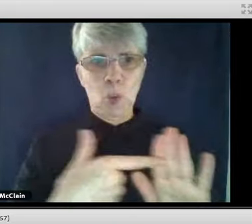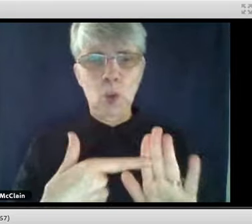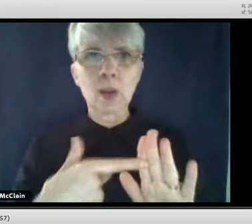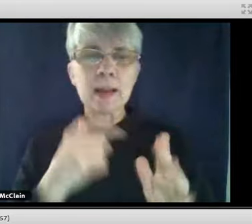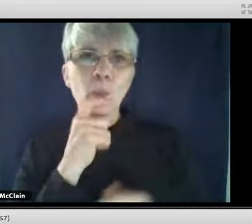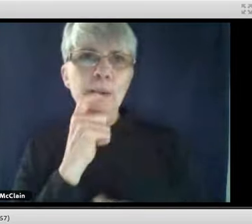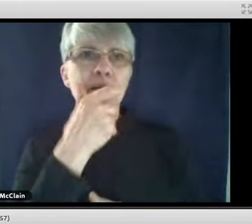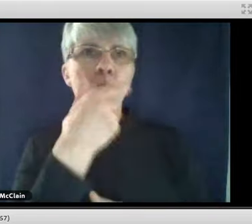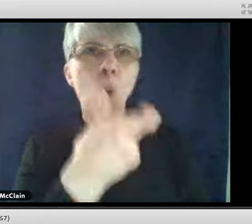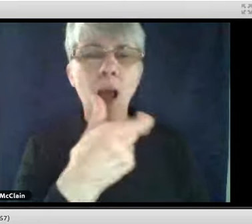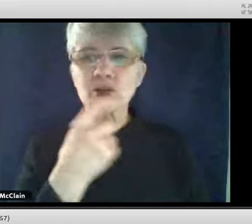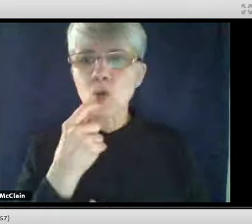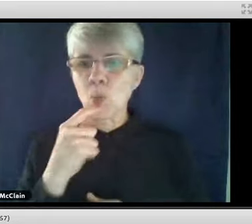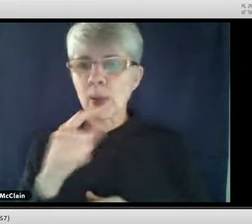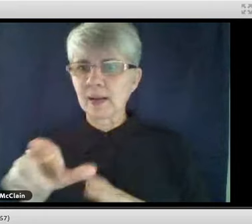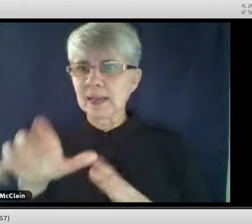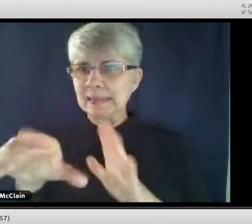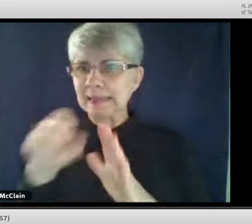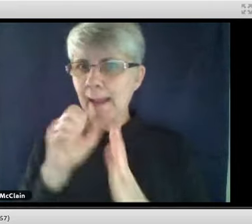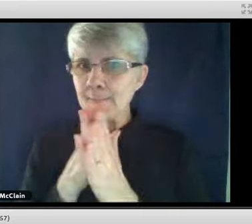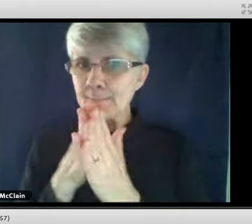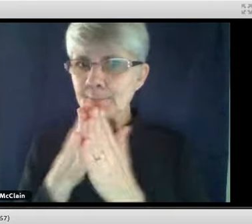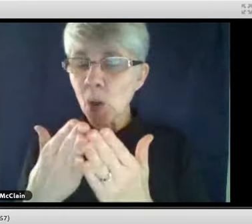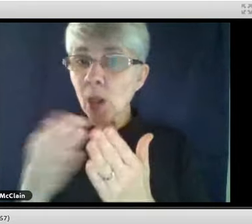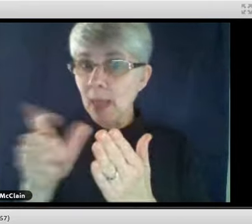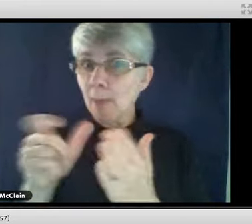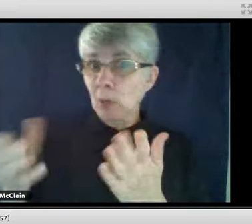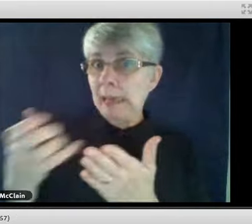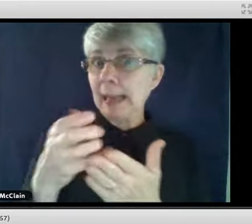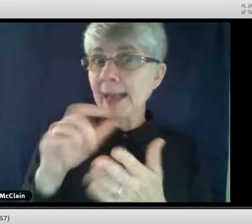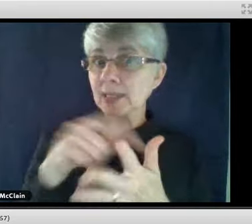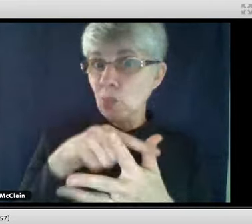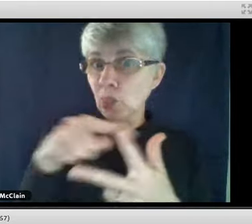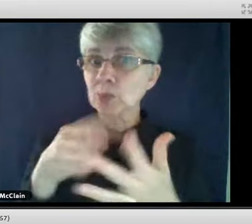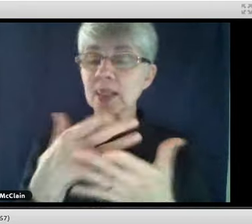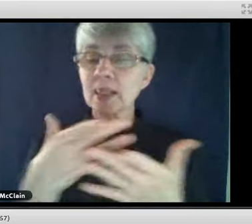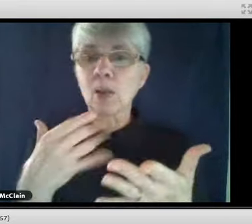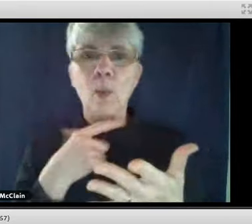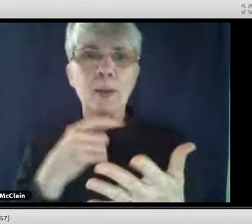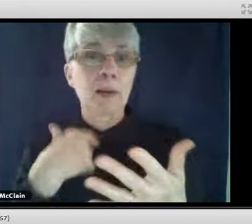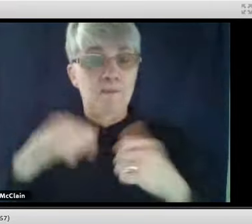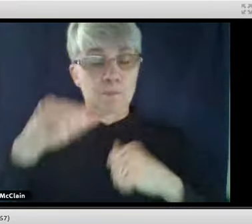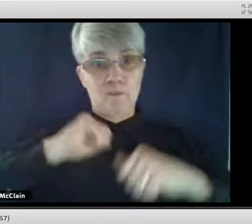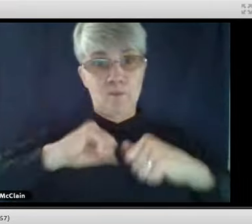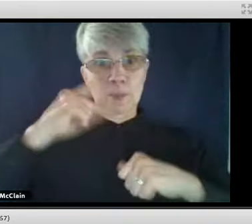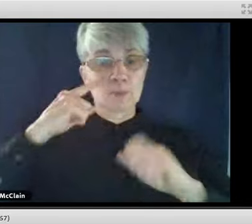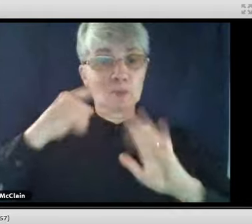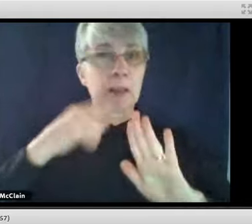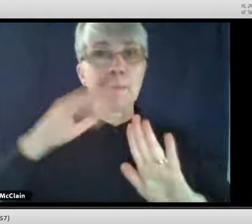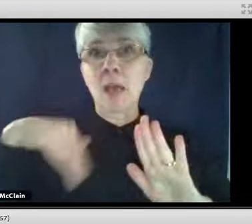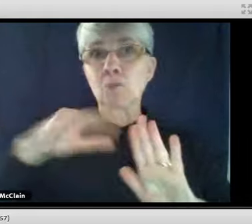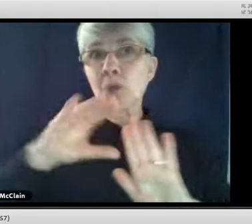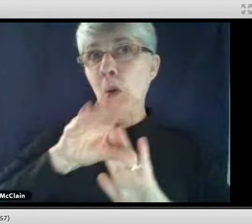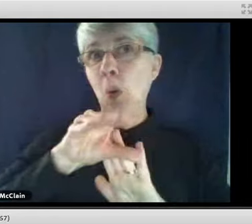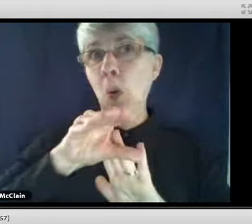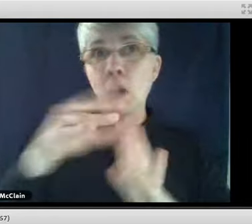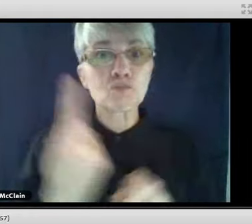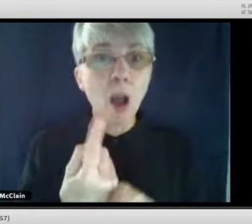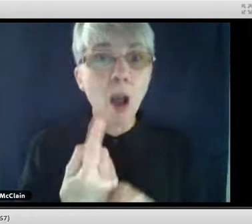like point to something that a library would collect, right? Because we could have a performance, for example, that's never recorded,